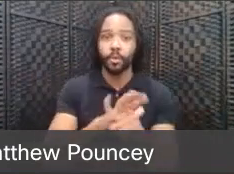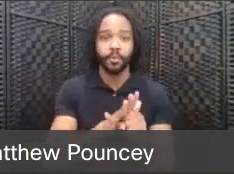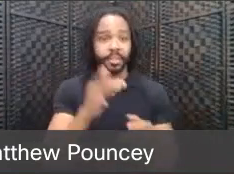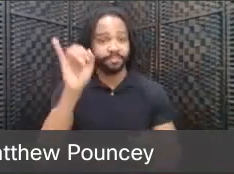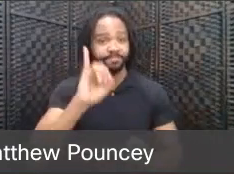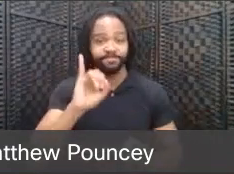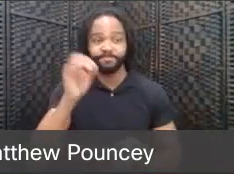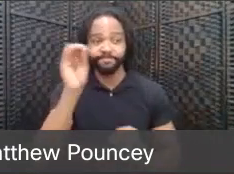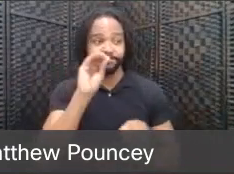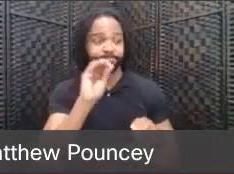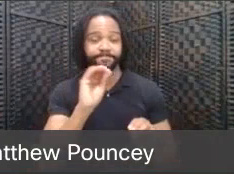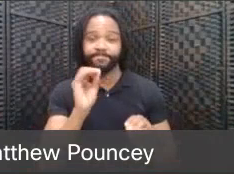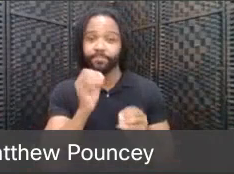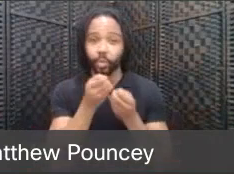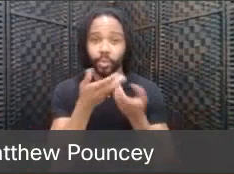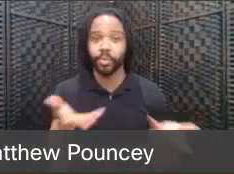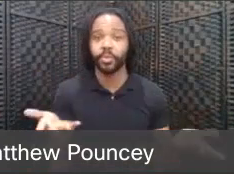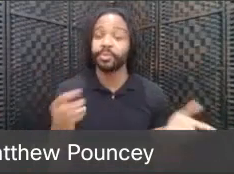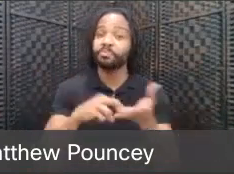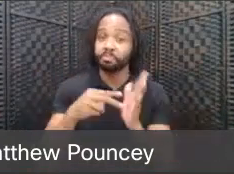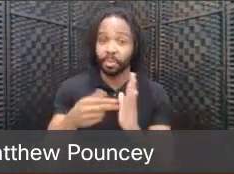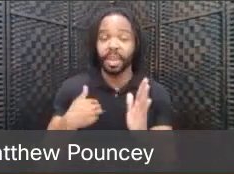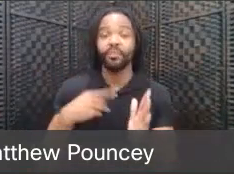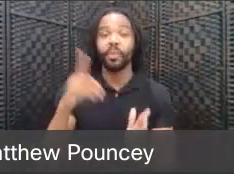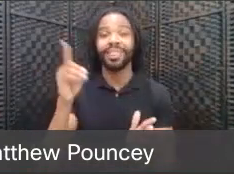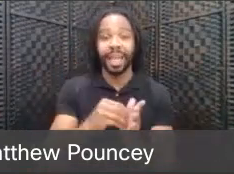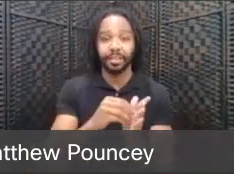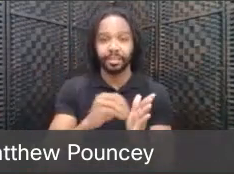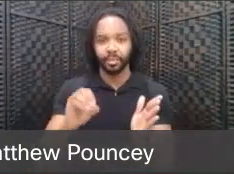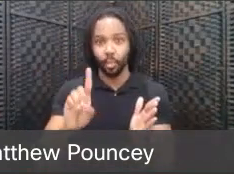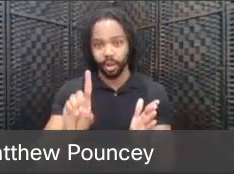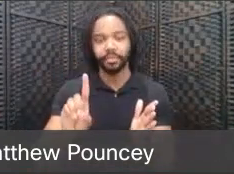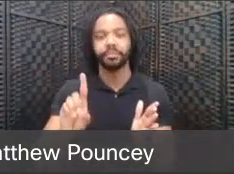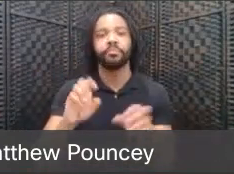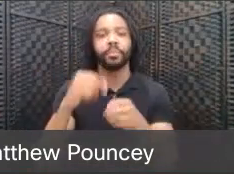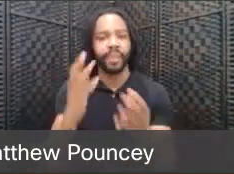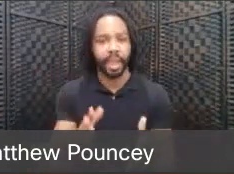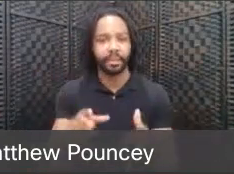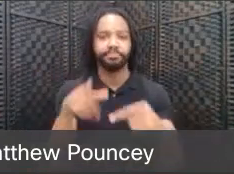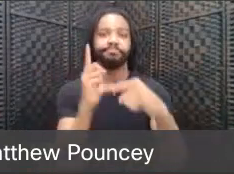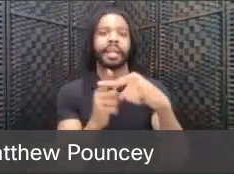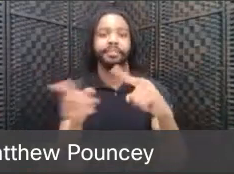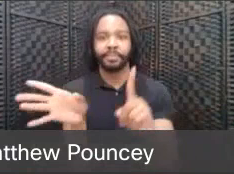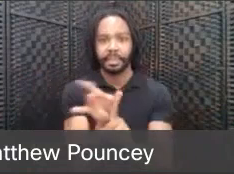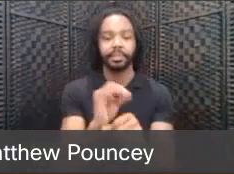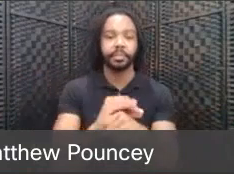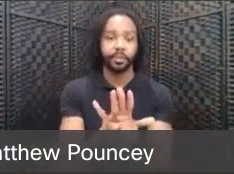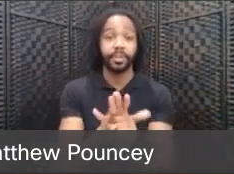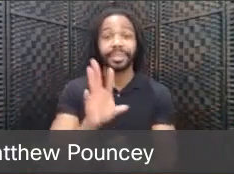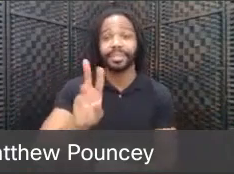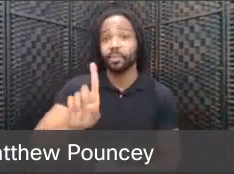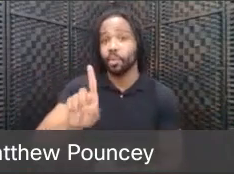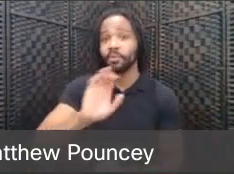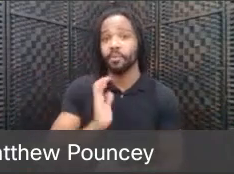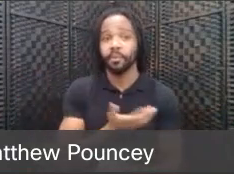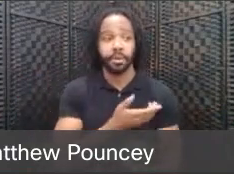infections. So that we are at 1,001 provider staff who've tested positive for COVID. 61 of these